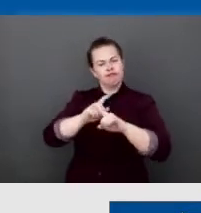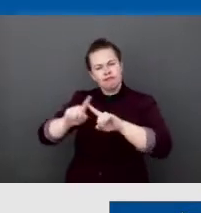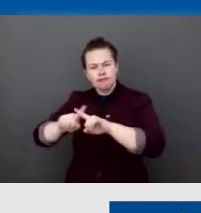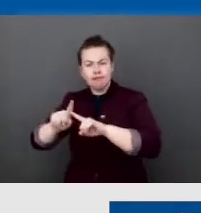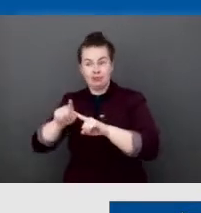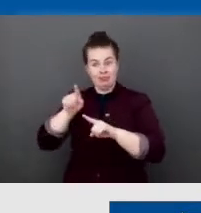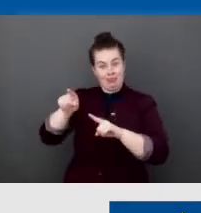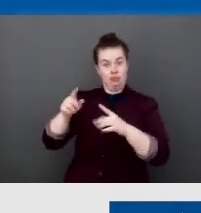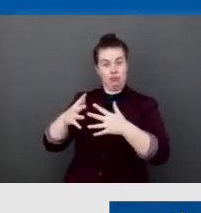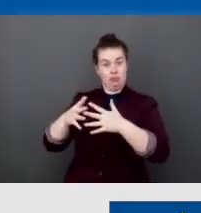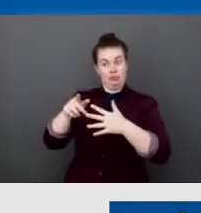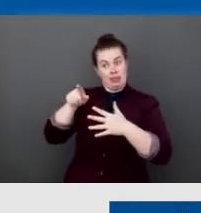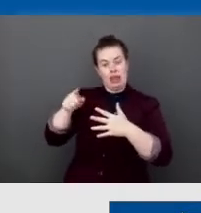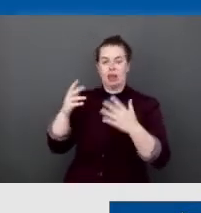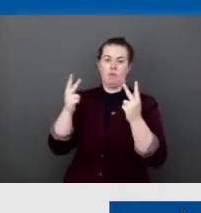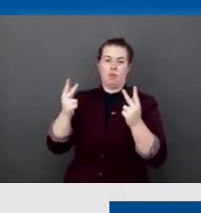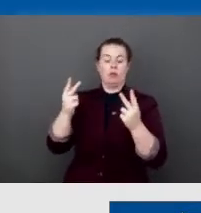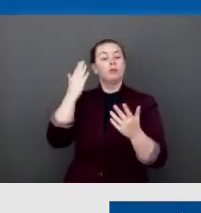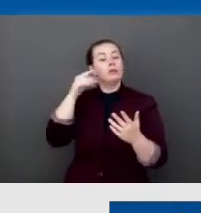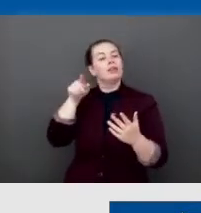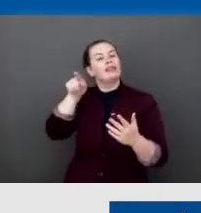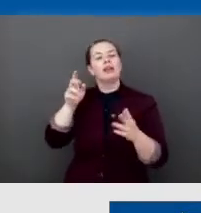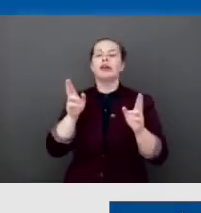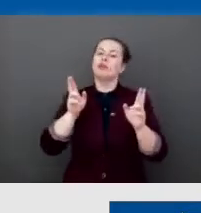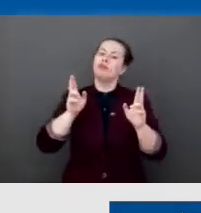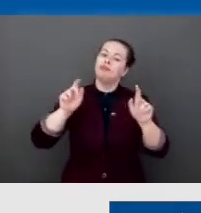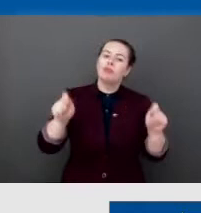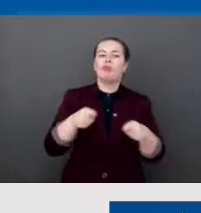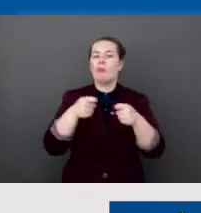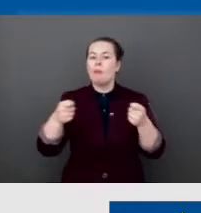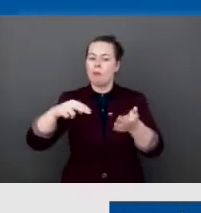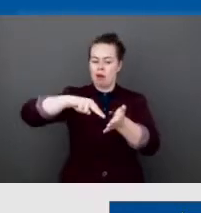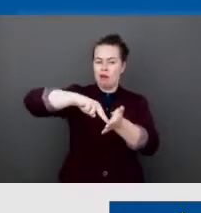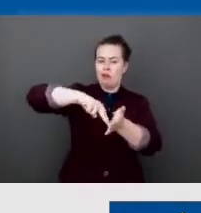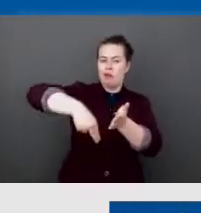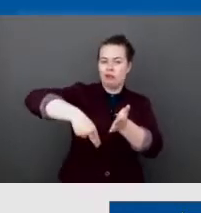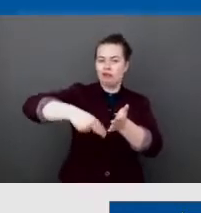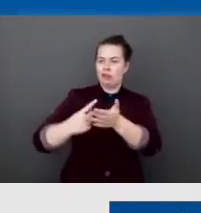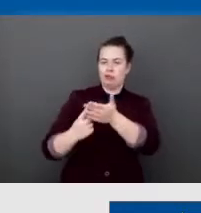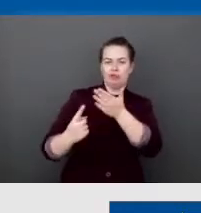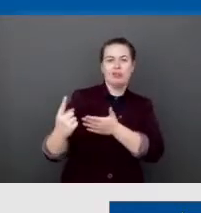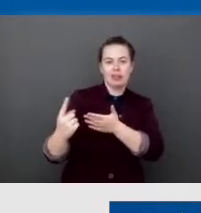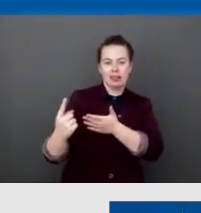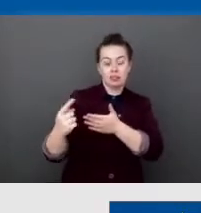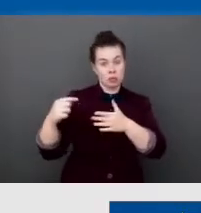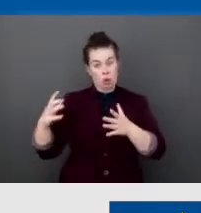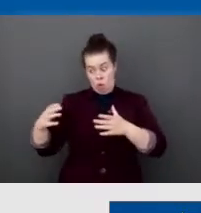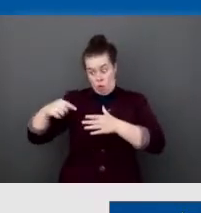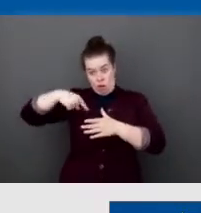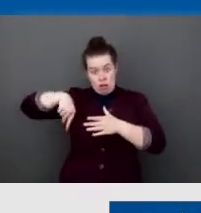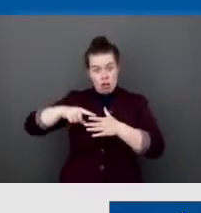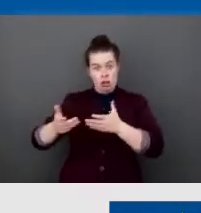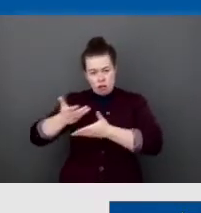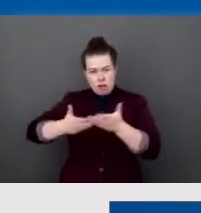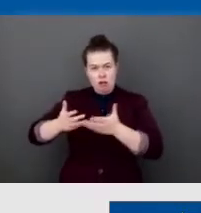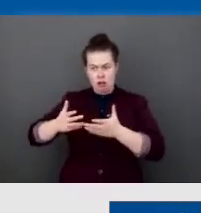contractors, but within an overall commissioned plan from our commissioning board, the Health and Social Care Board. This has proven